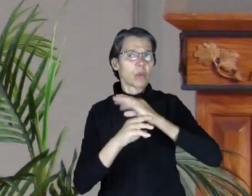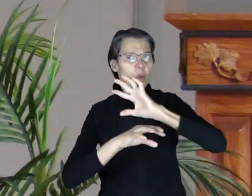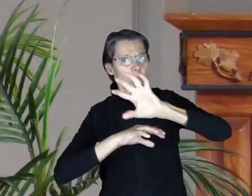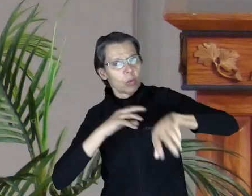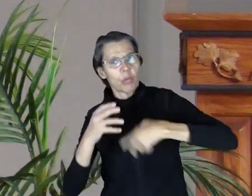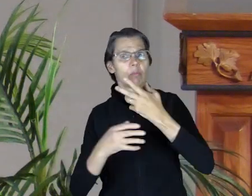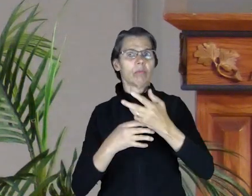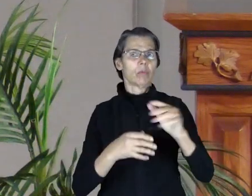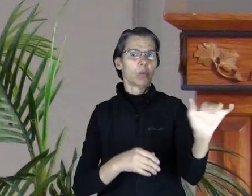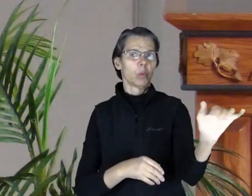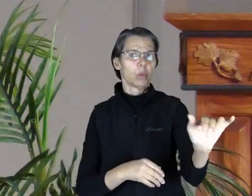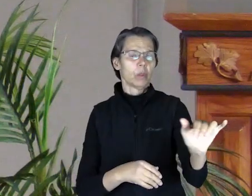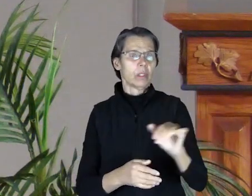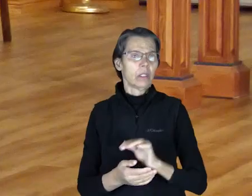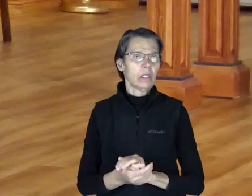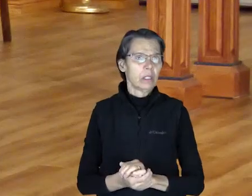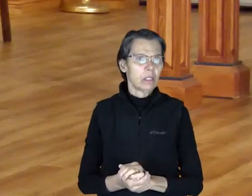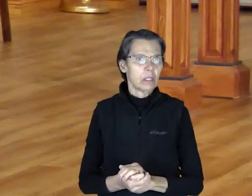world.